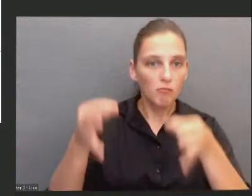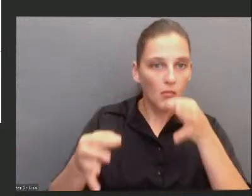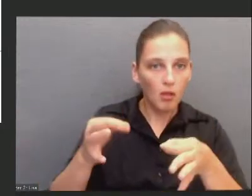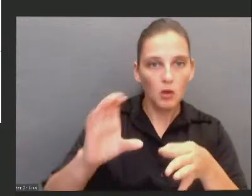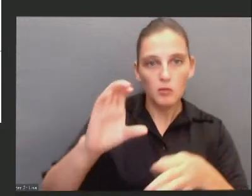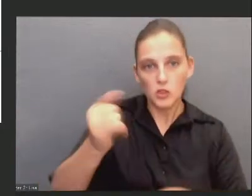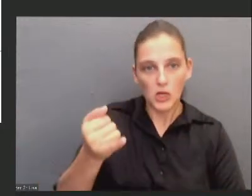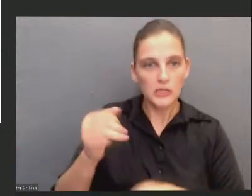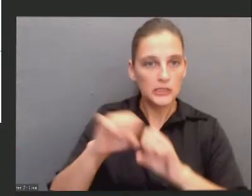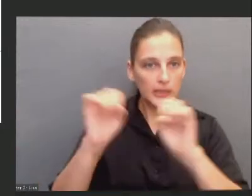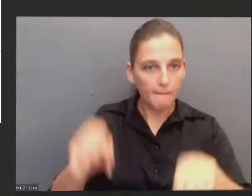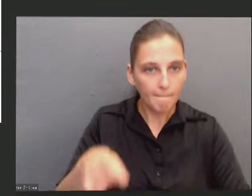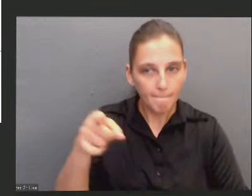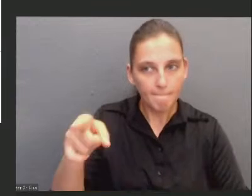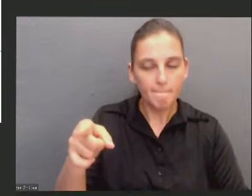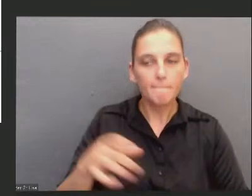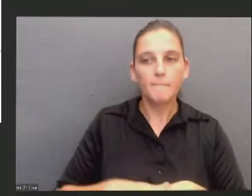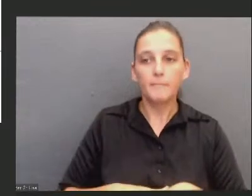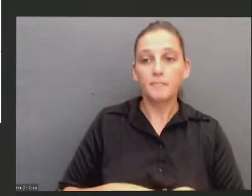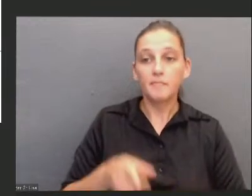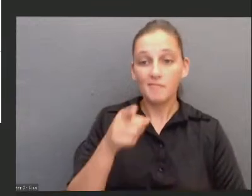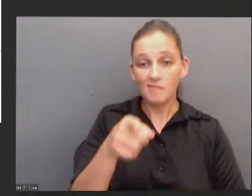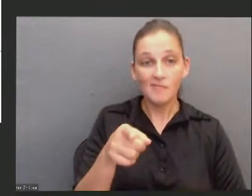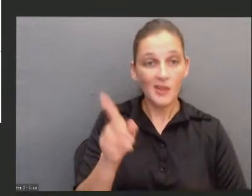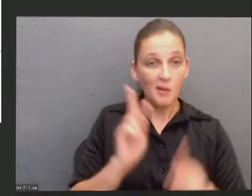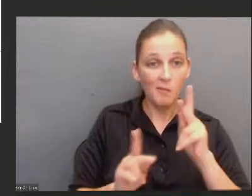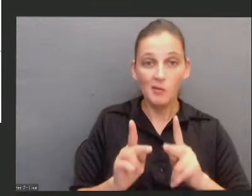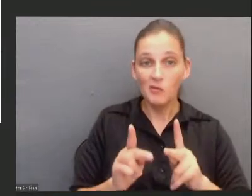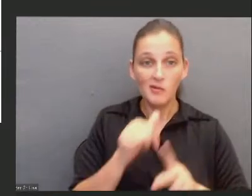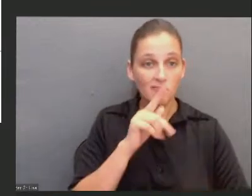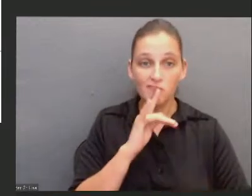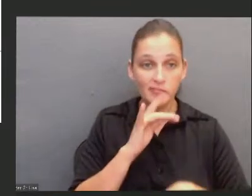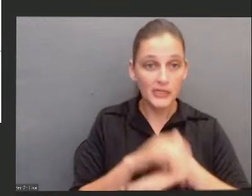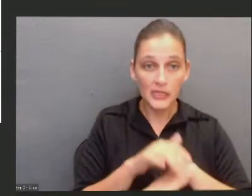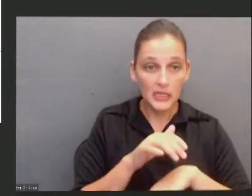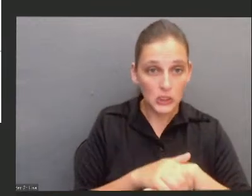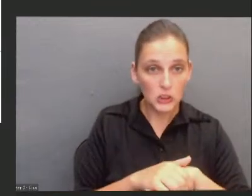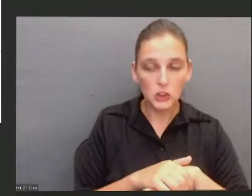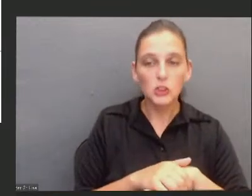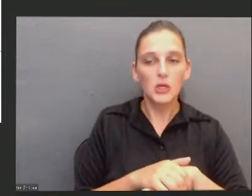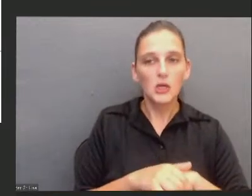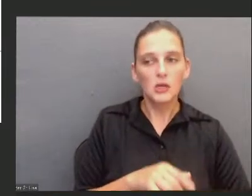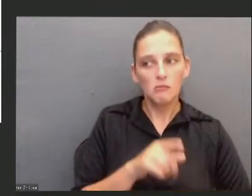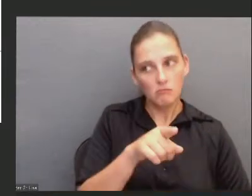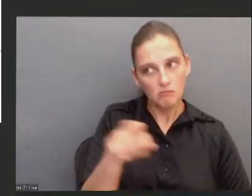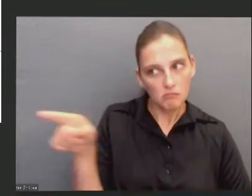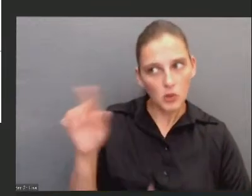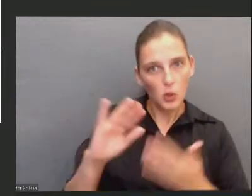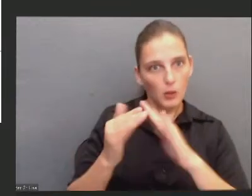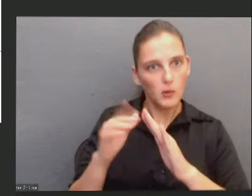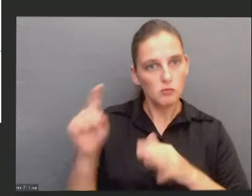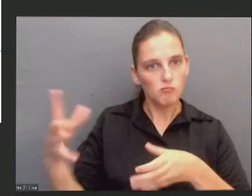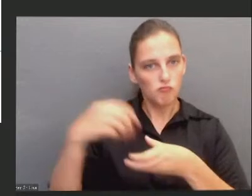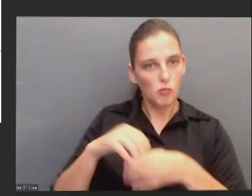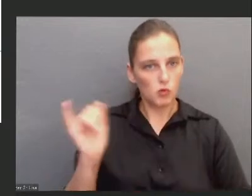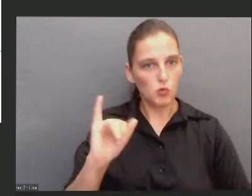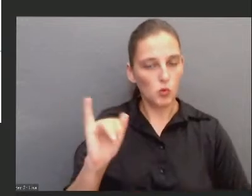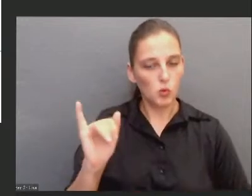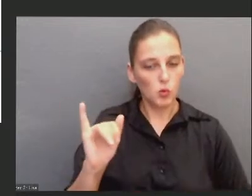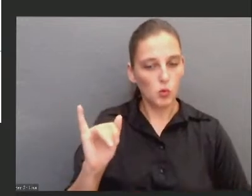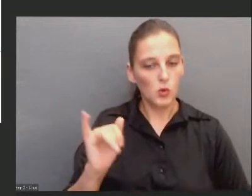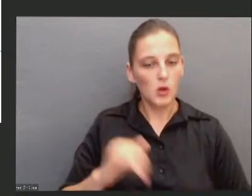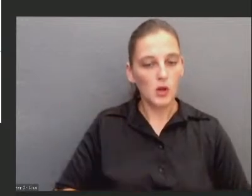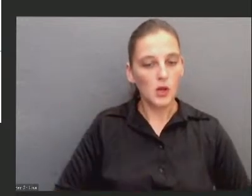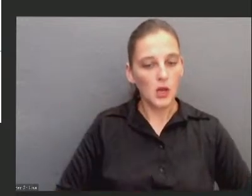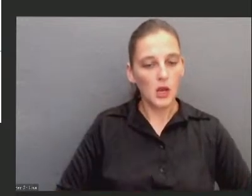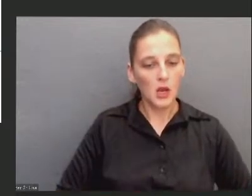English as their primary language. It's so important that we include data on those groups, and any administrative barriers to achieving this goal